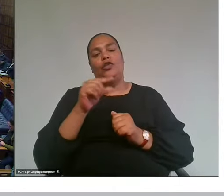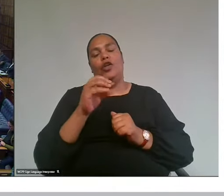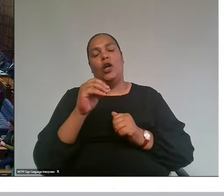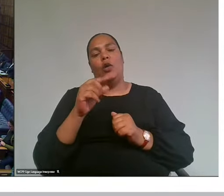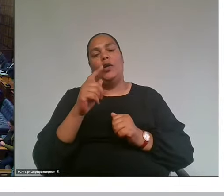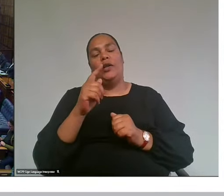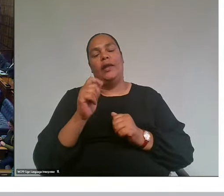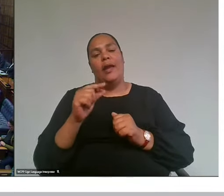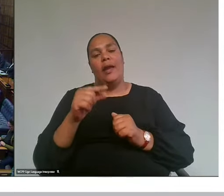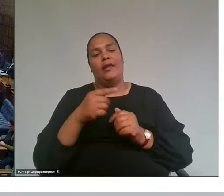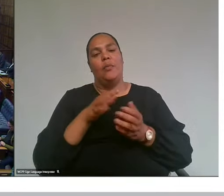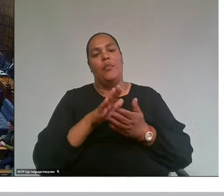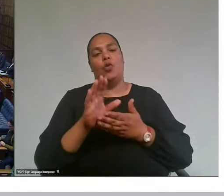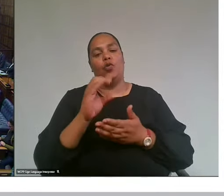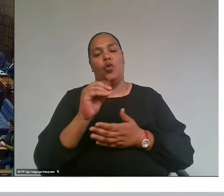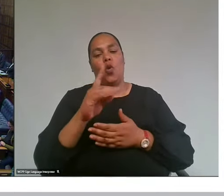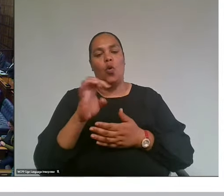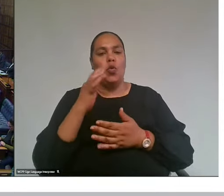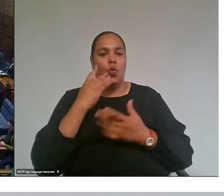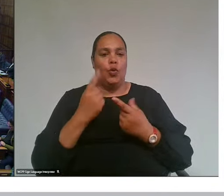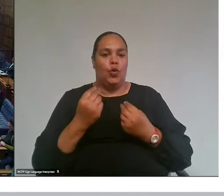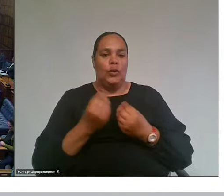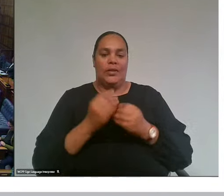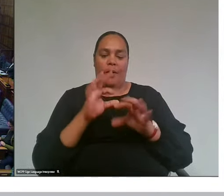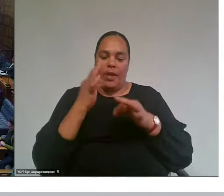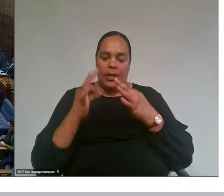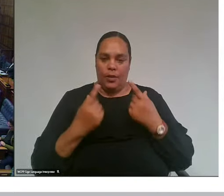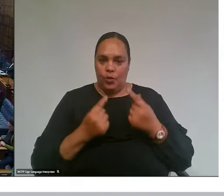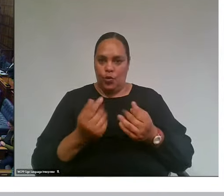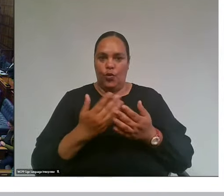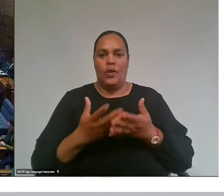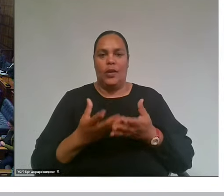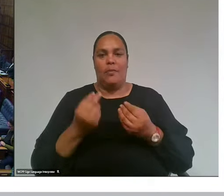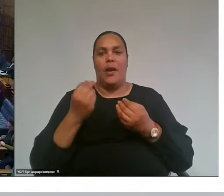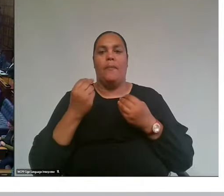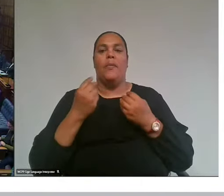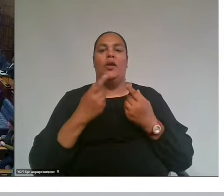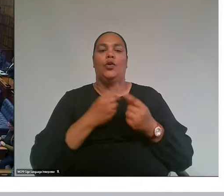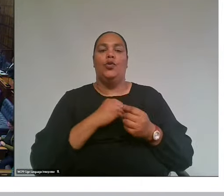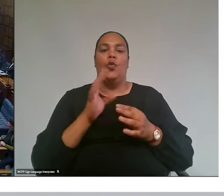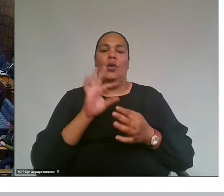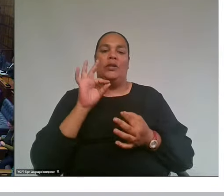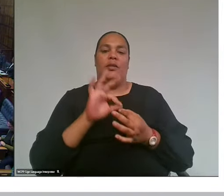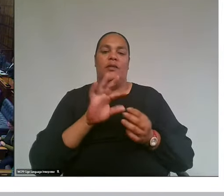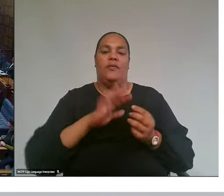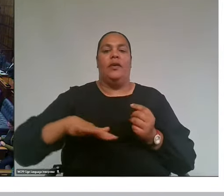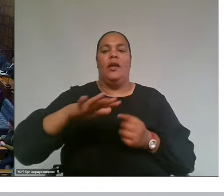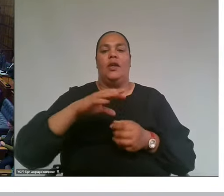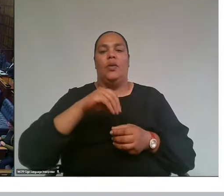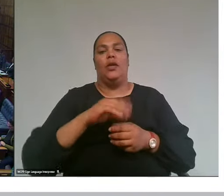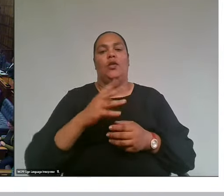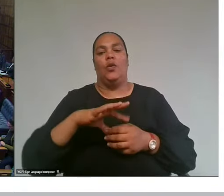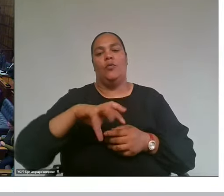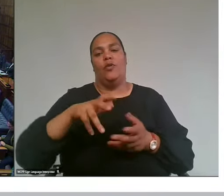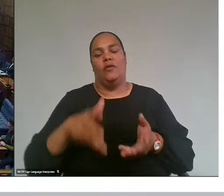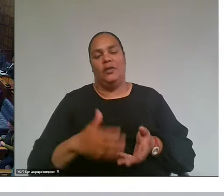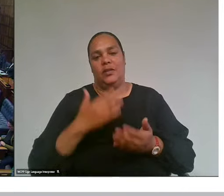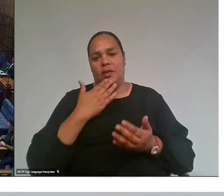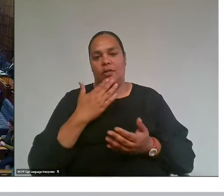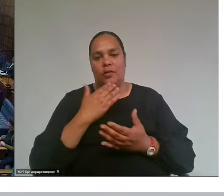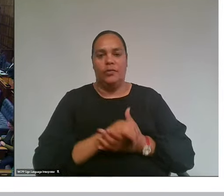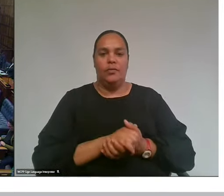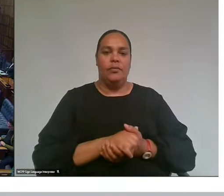codes which means that when you're going to be doing some sort of analysis you can actually get it down to the specific areas in the province thank